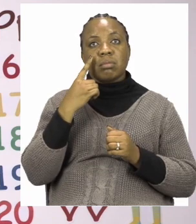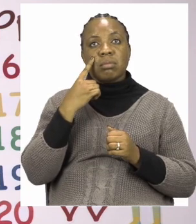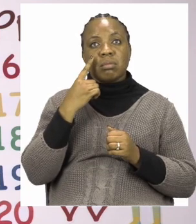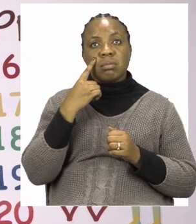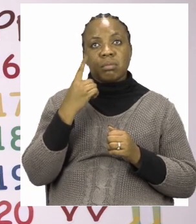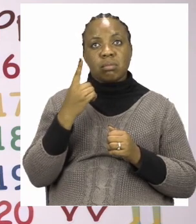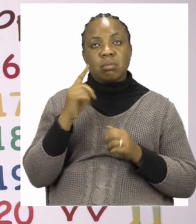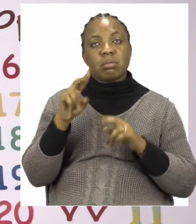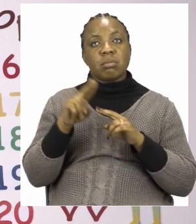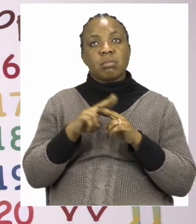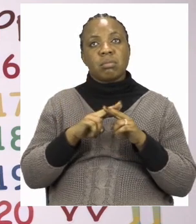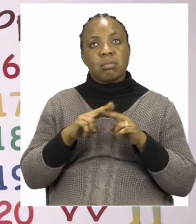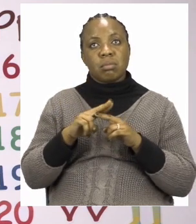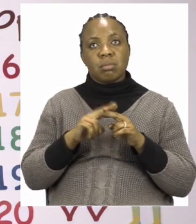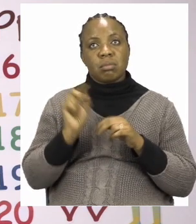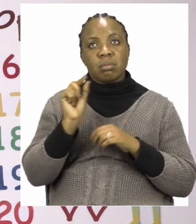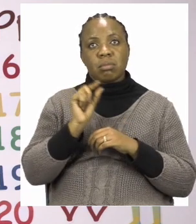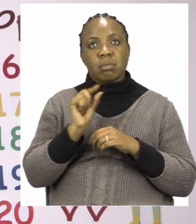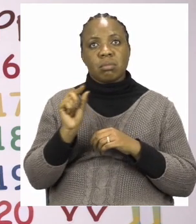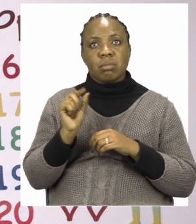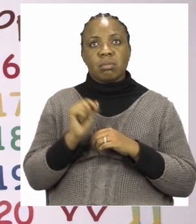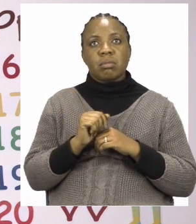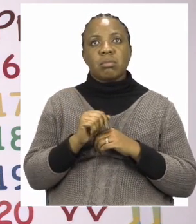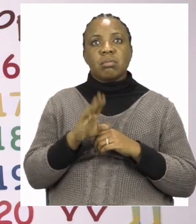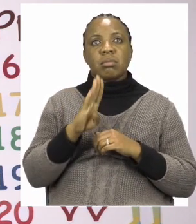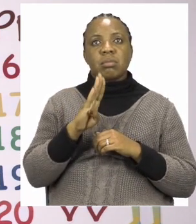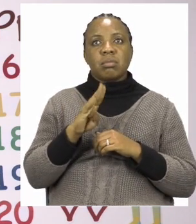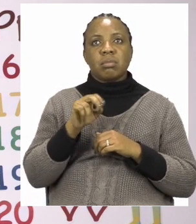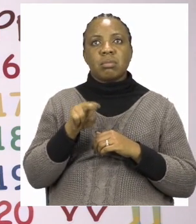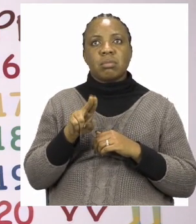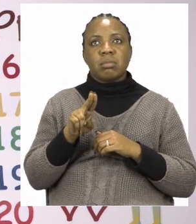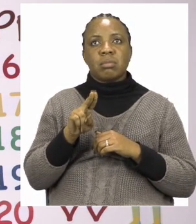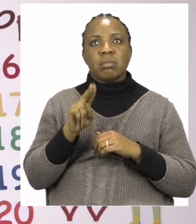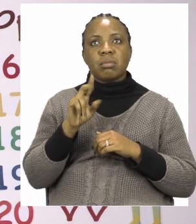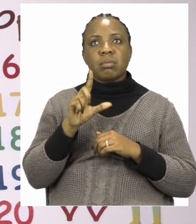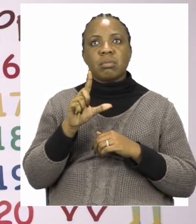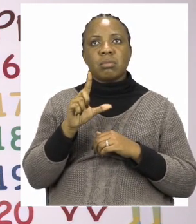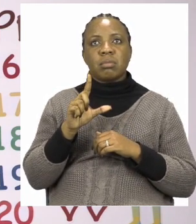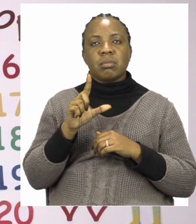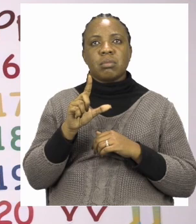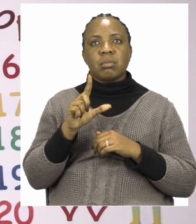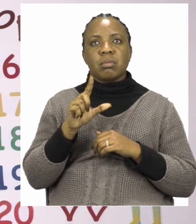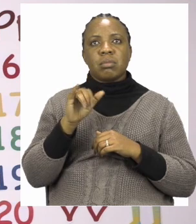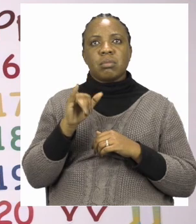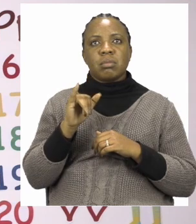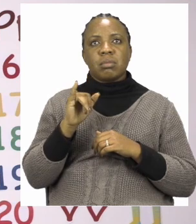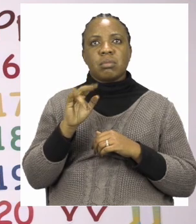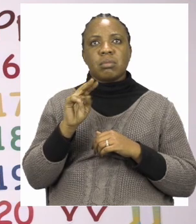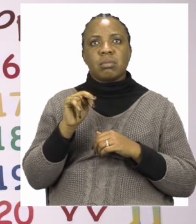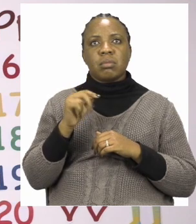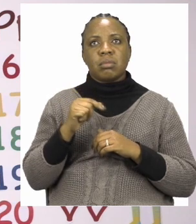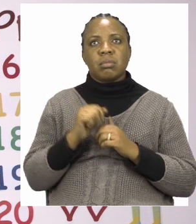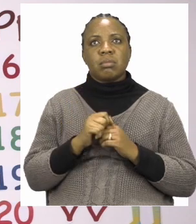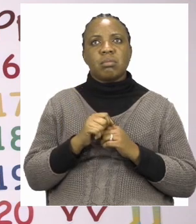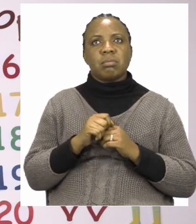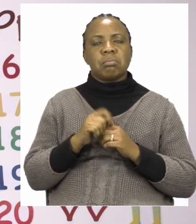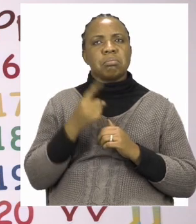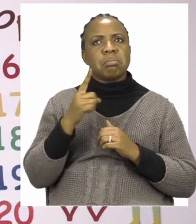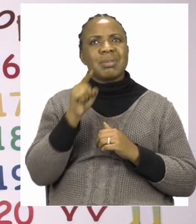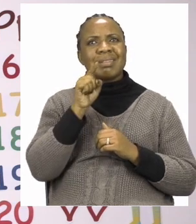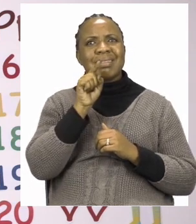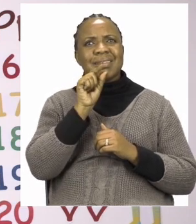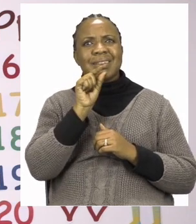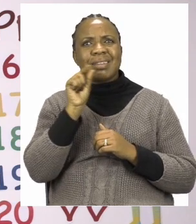bullying, but if you take a good look at this bullying, it is spelled